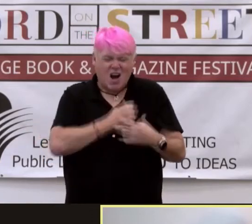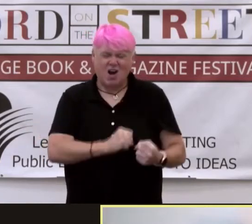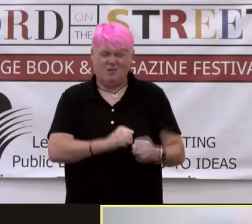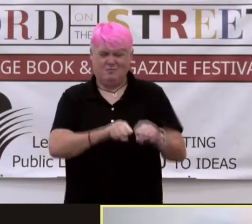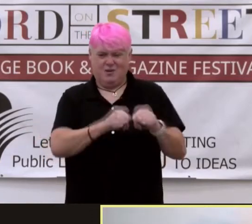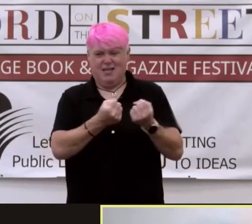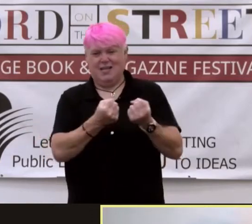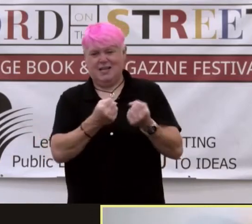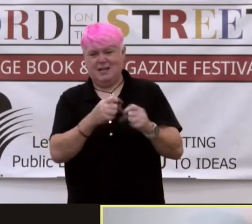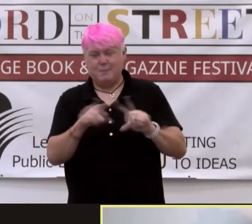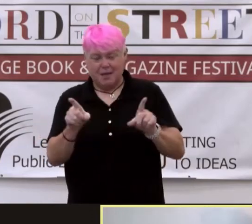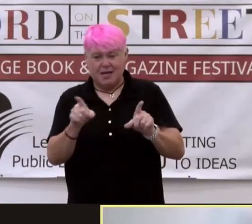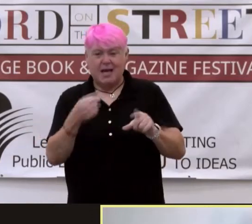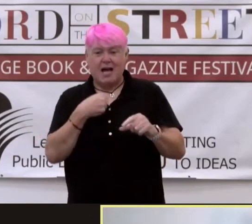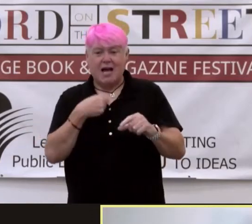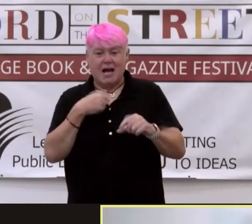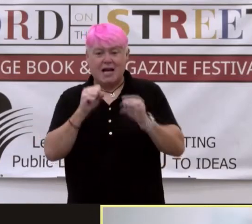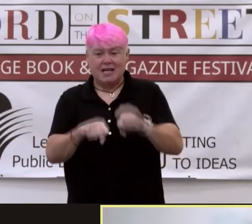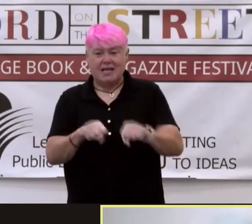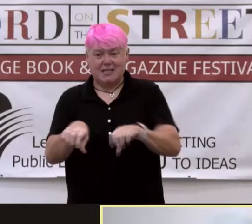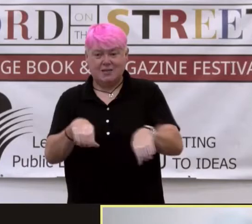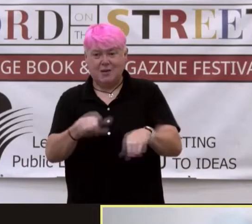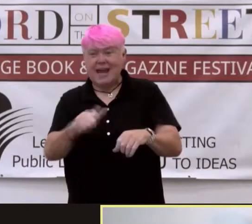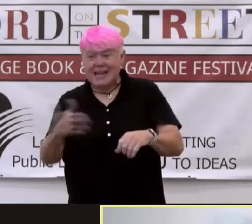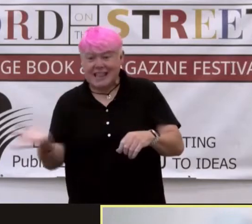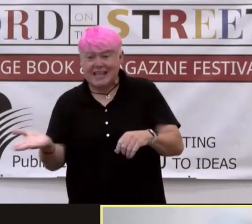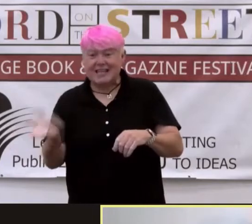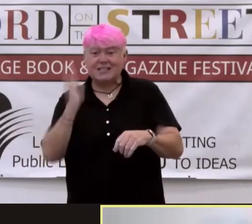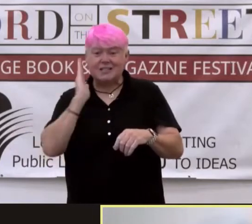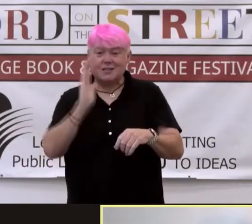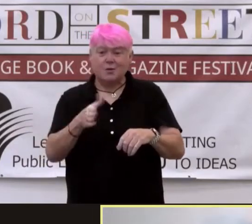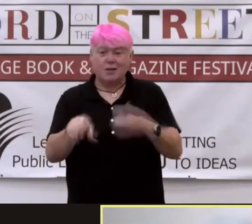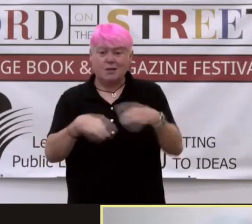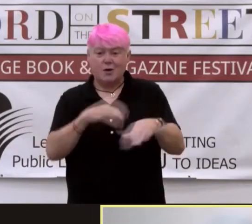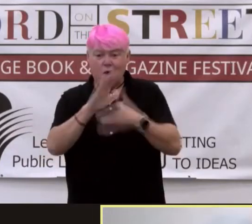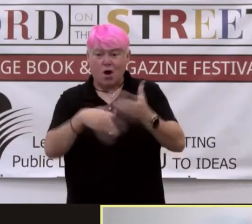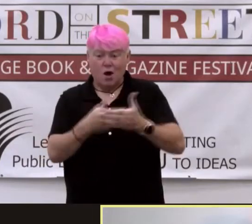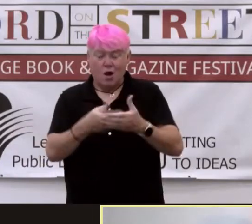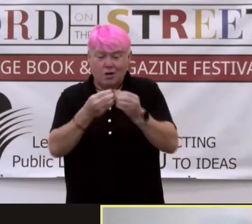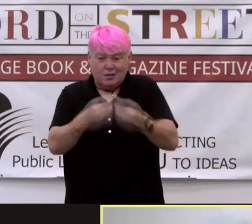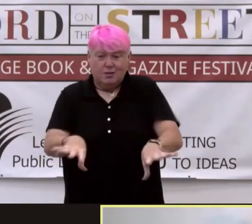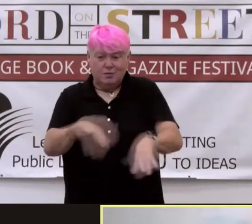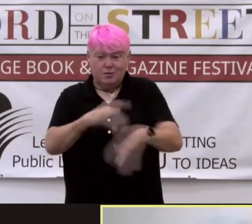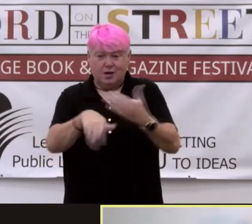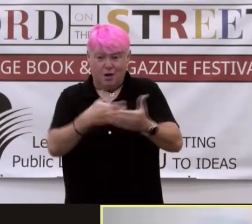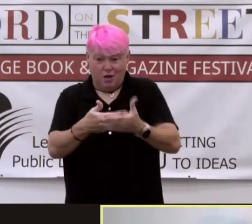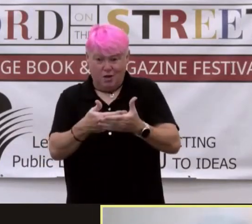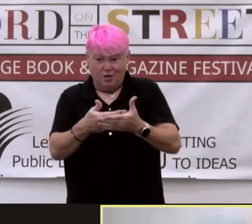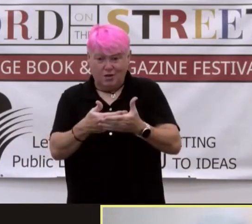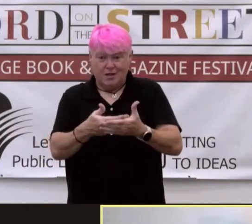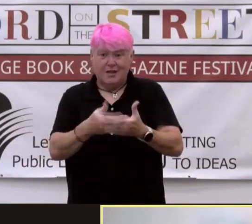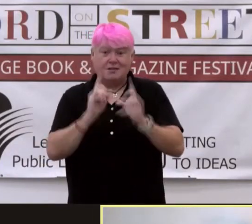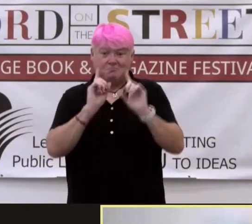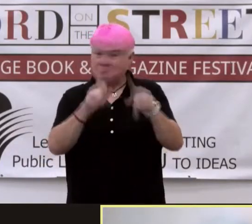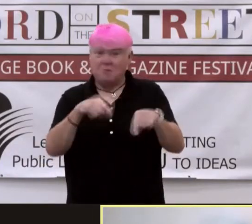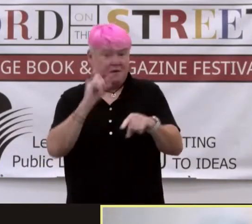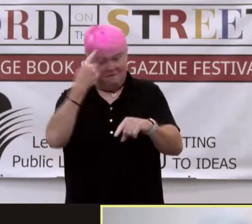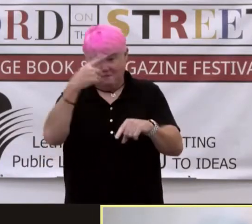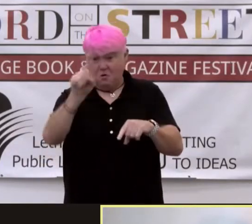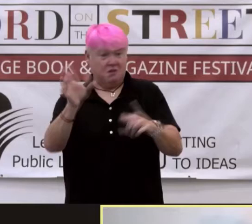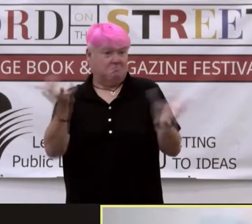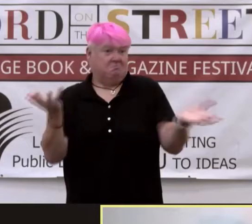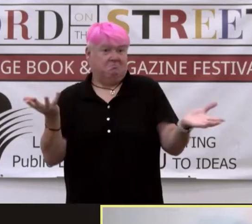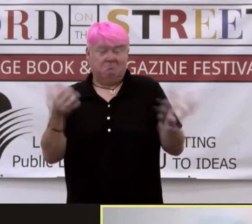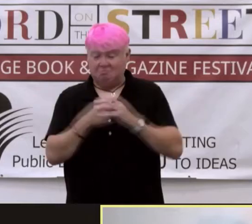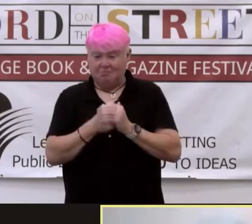anything, I can do anything. She's willing to do it all and lose it all. And I just went for it. It was so much fun.